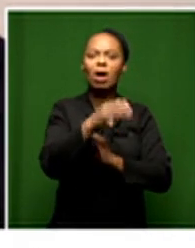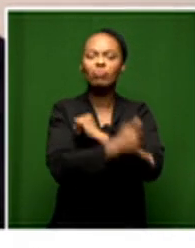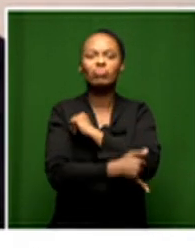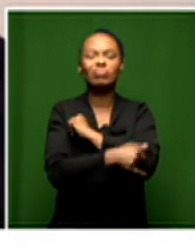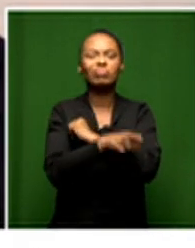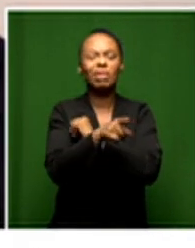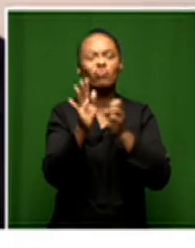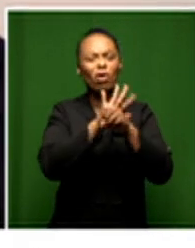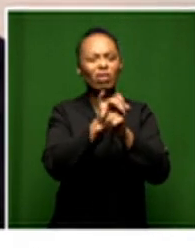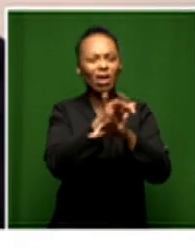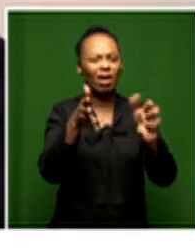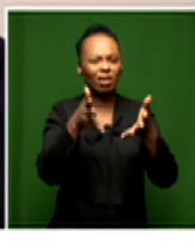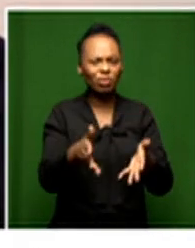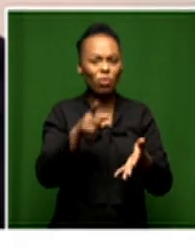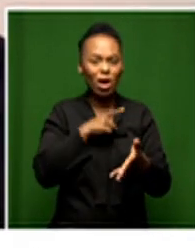coming about?